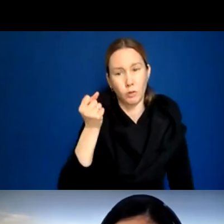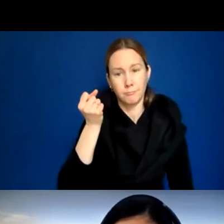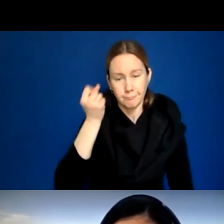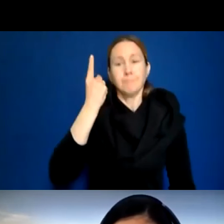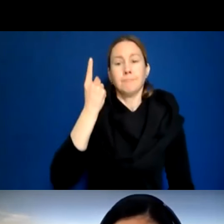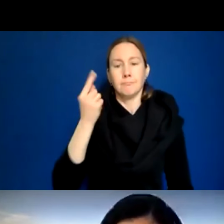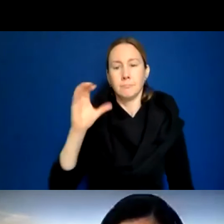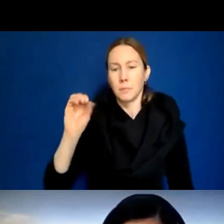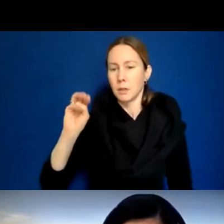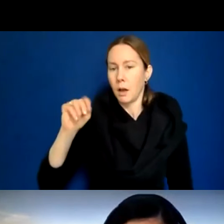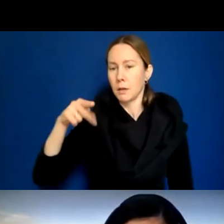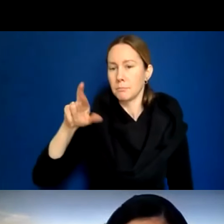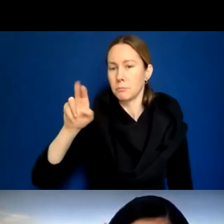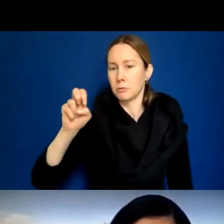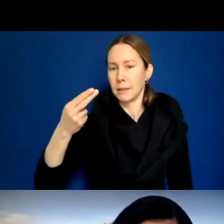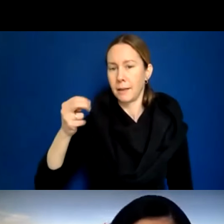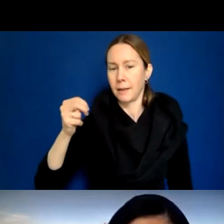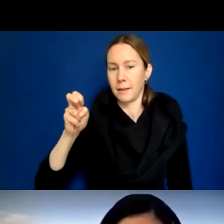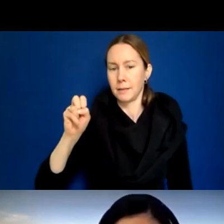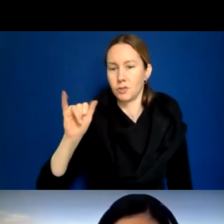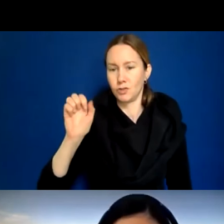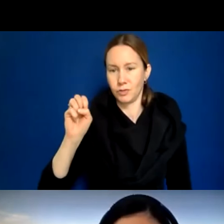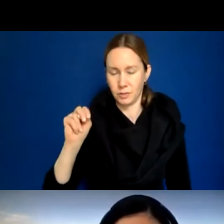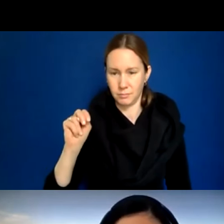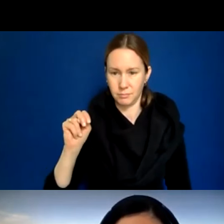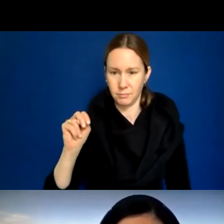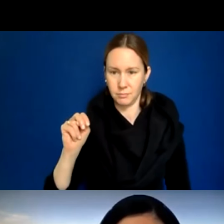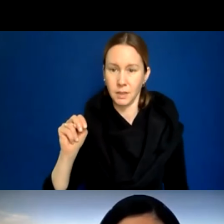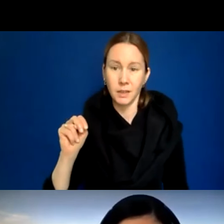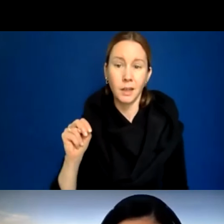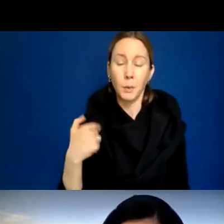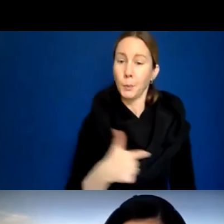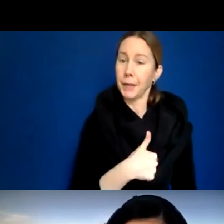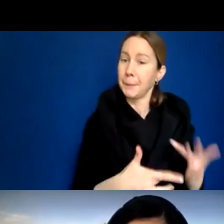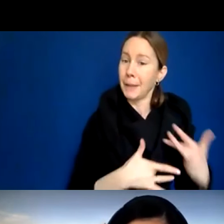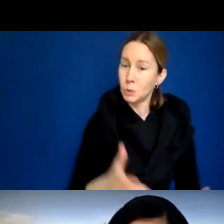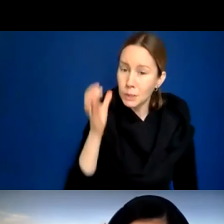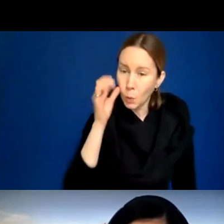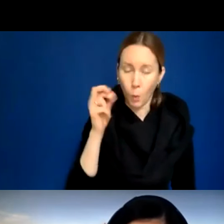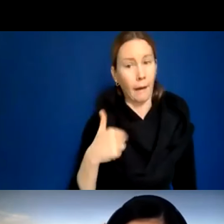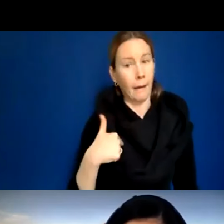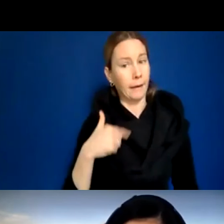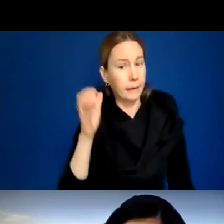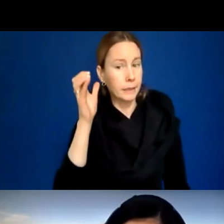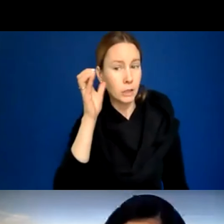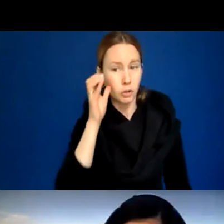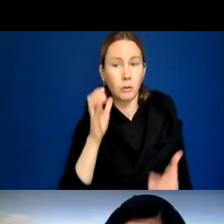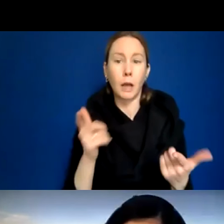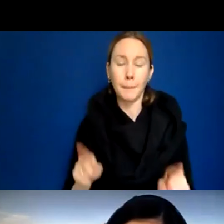And their speech output can increase or decrease. So we often hear, I often hear that people